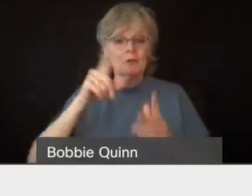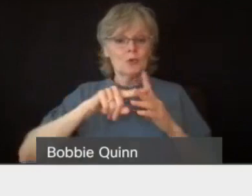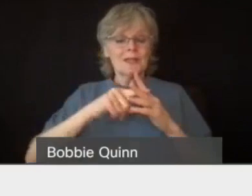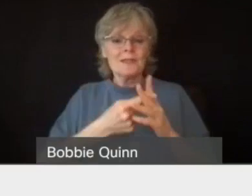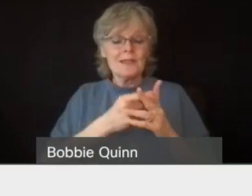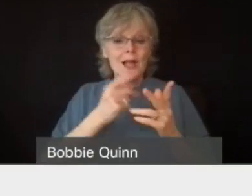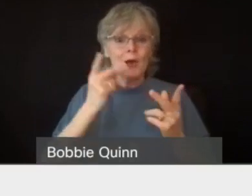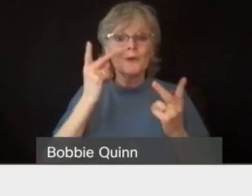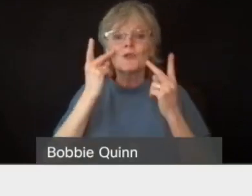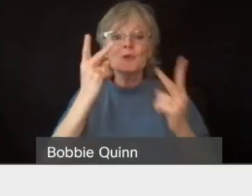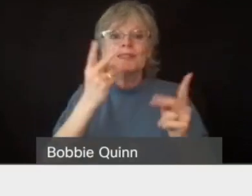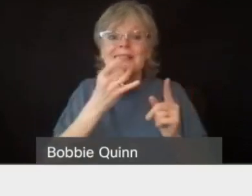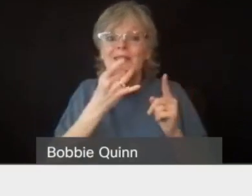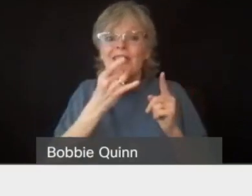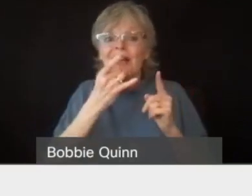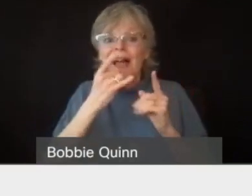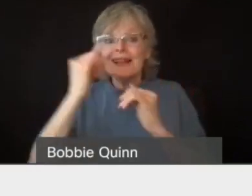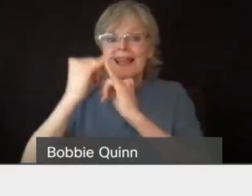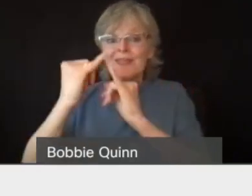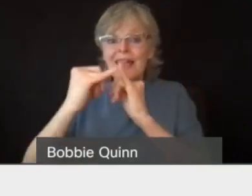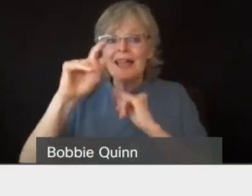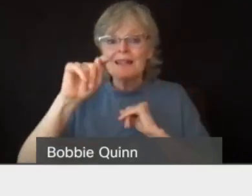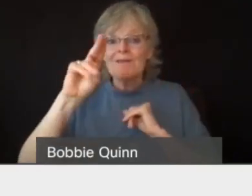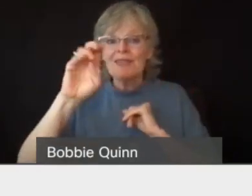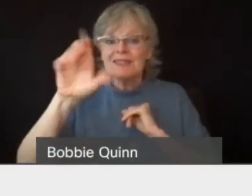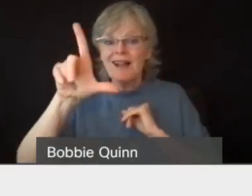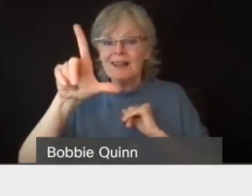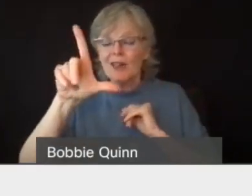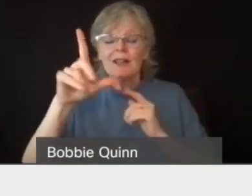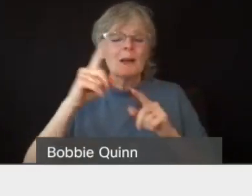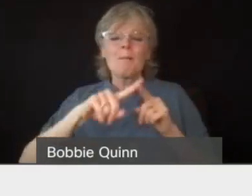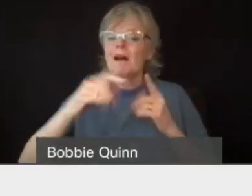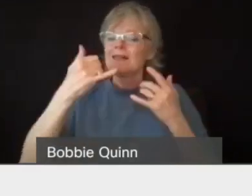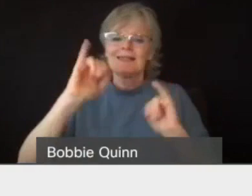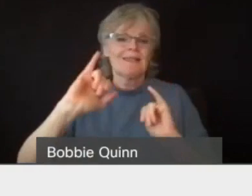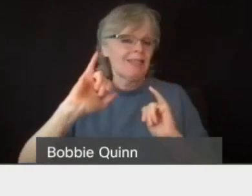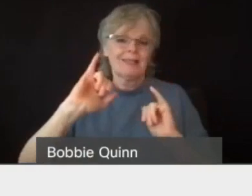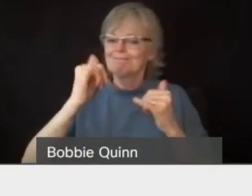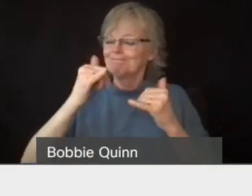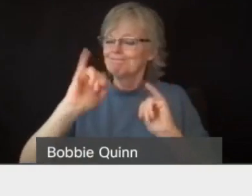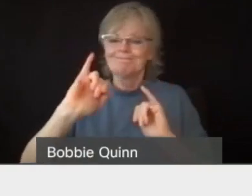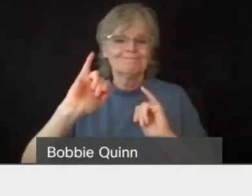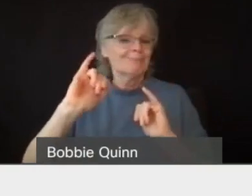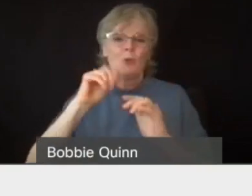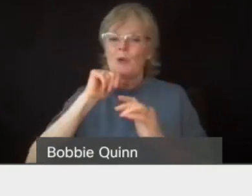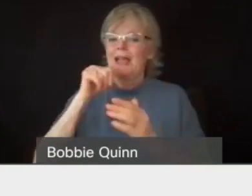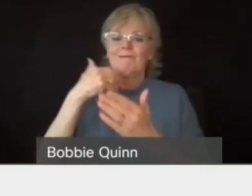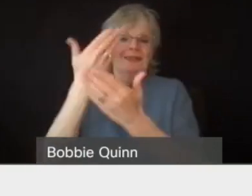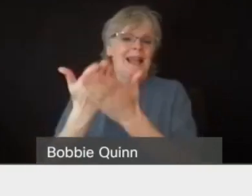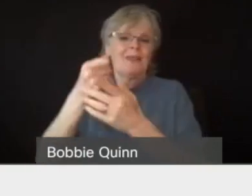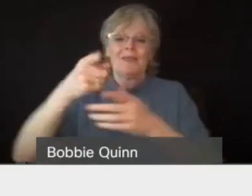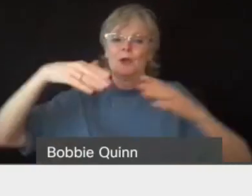a light at the end of the tunnel, we are still not there, and it is essential that people continue